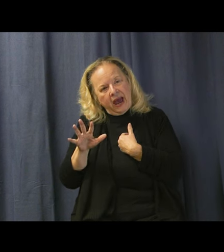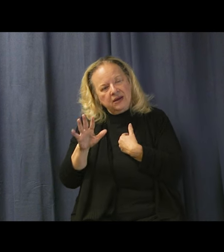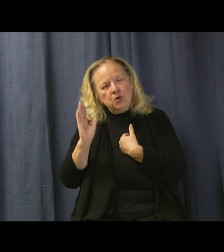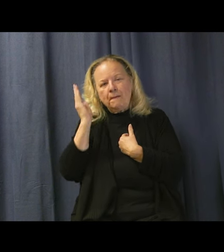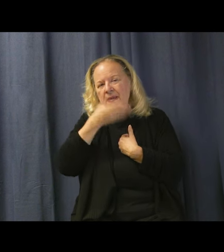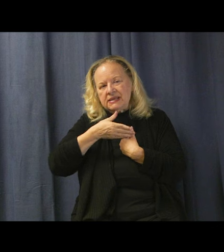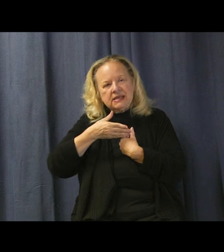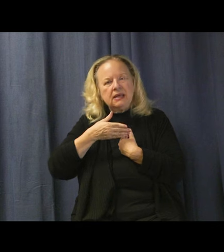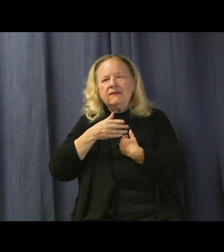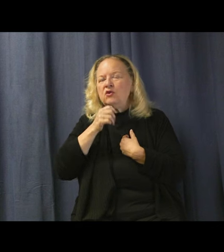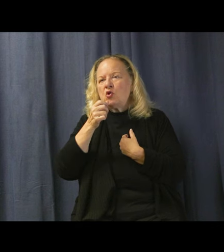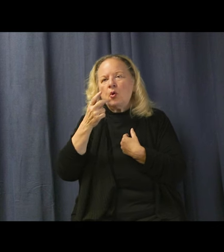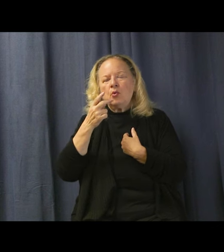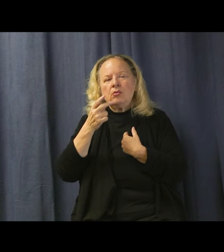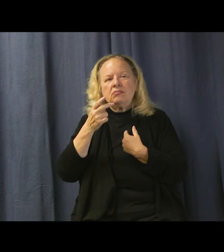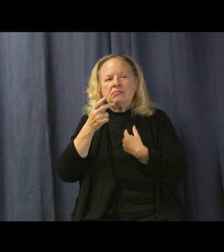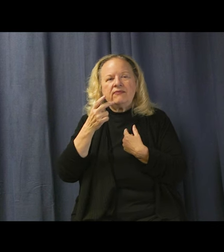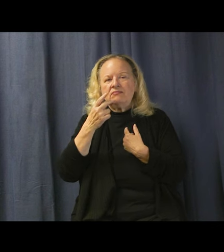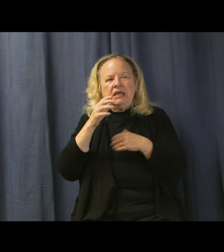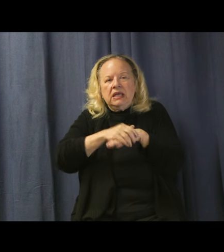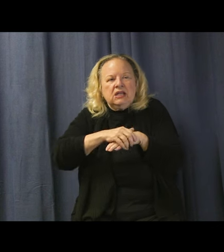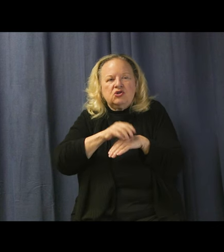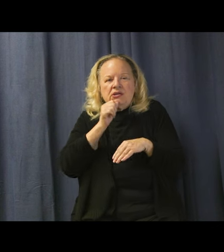things. And then it says,